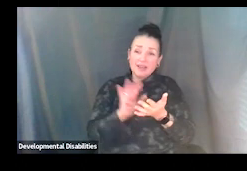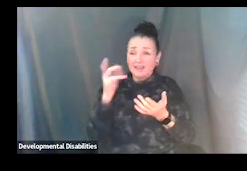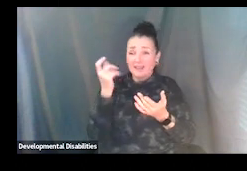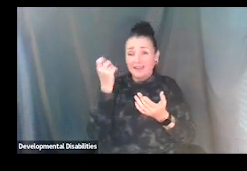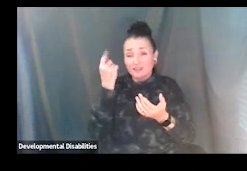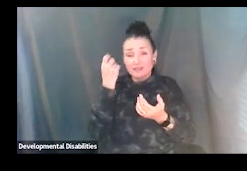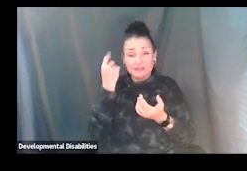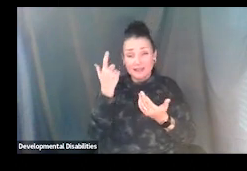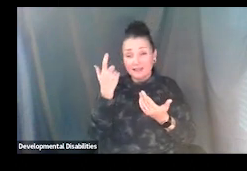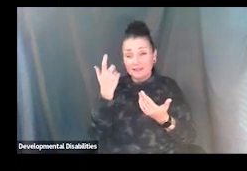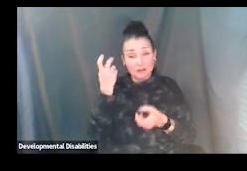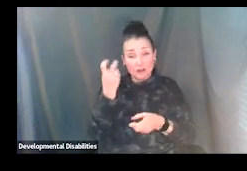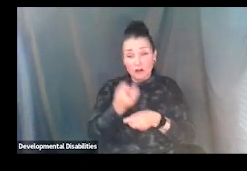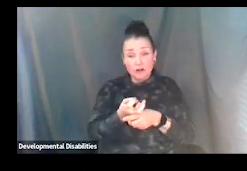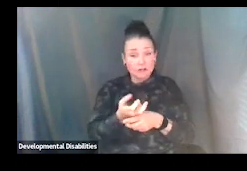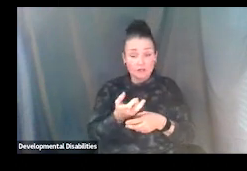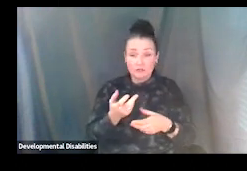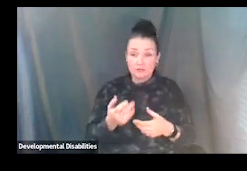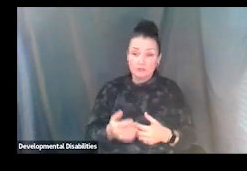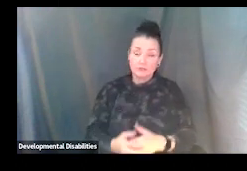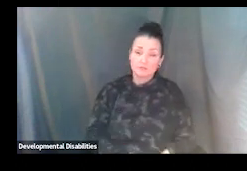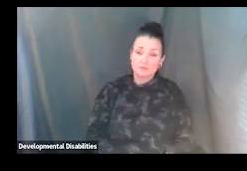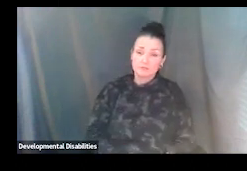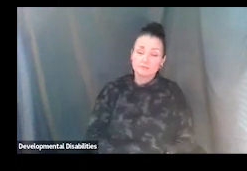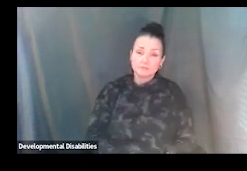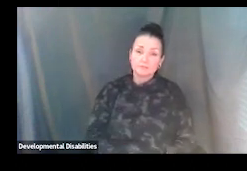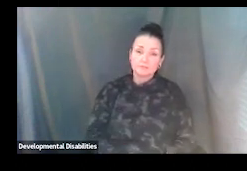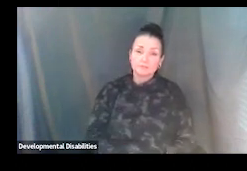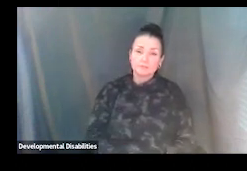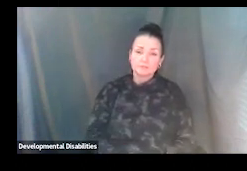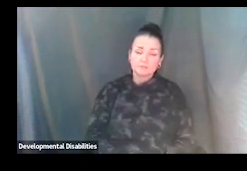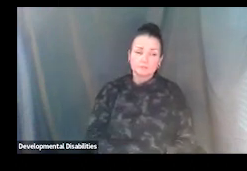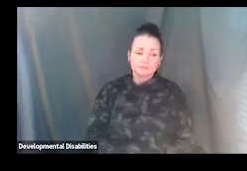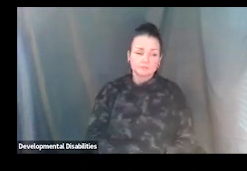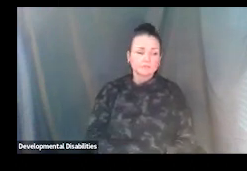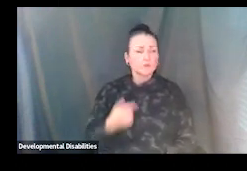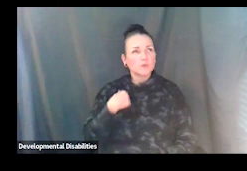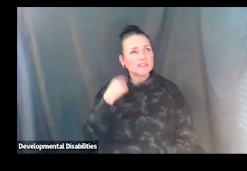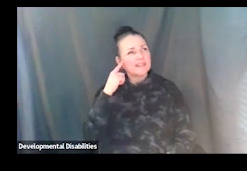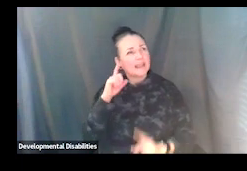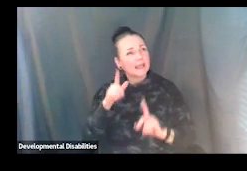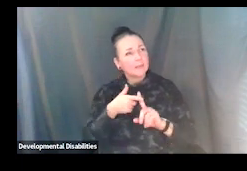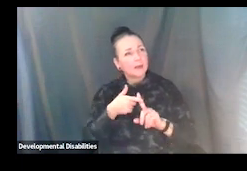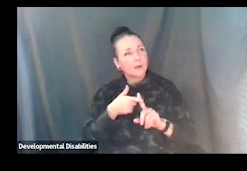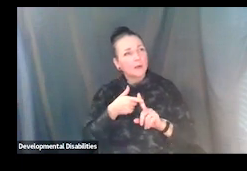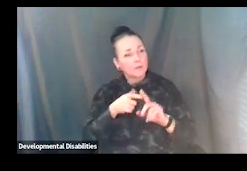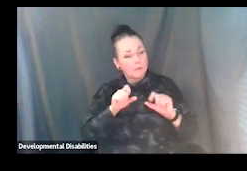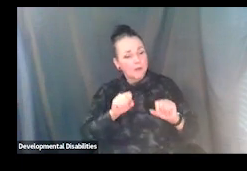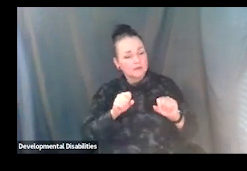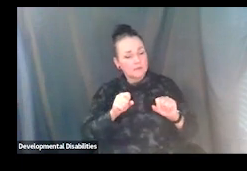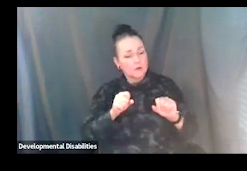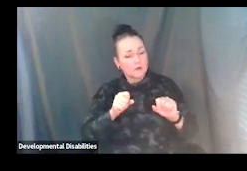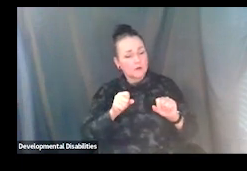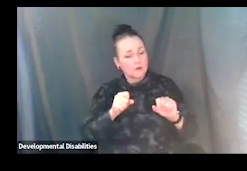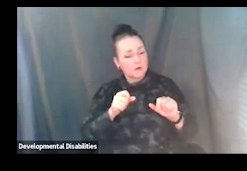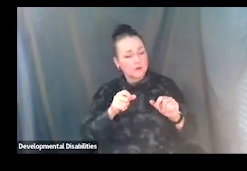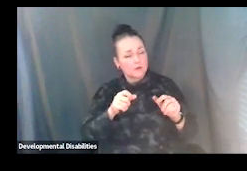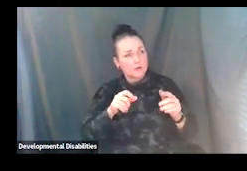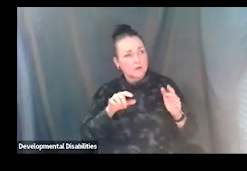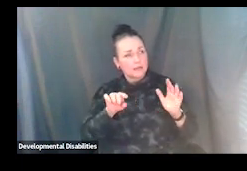do, unfortunately. Very good, thanks. I was particularly thinking about seizure potential. You know,